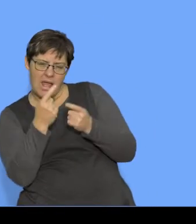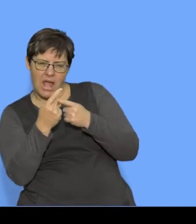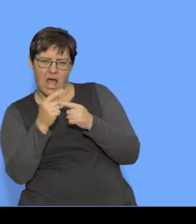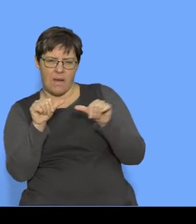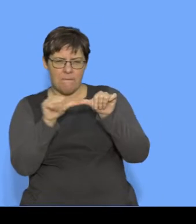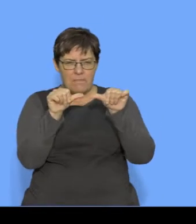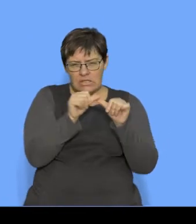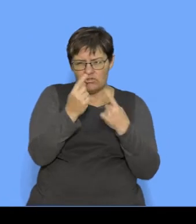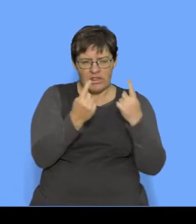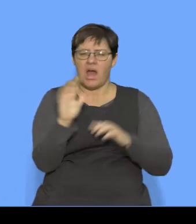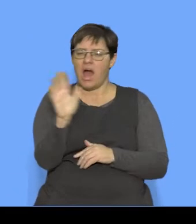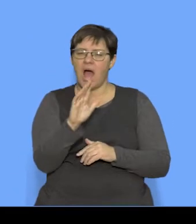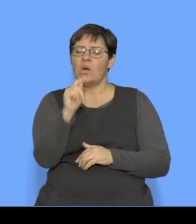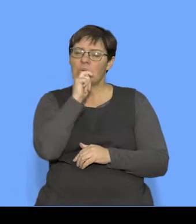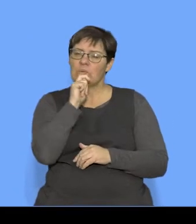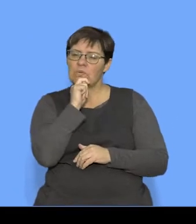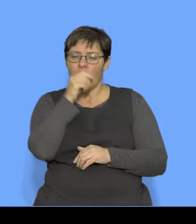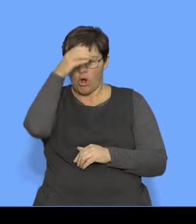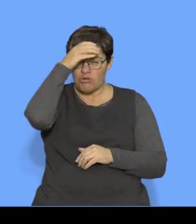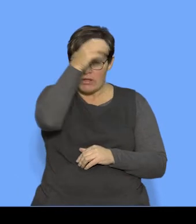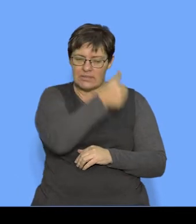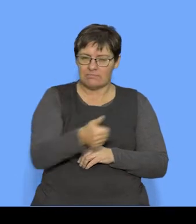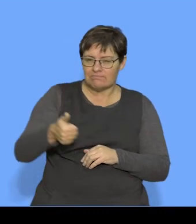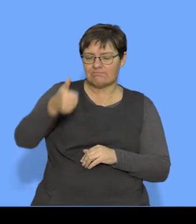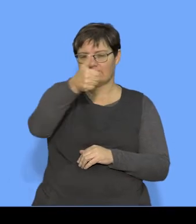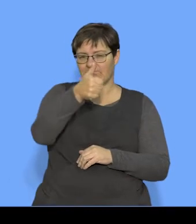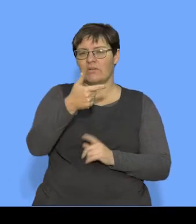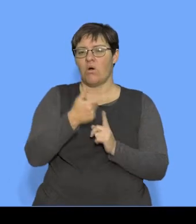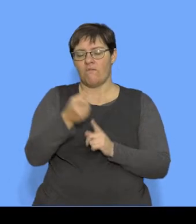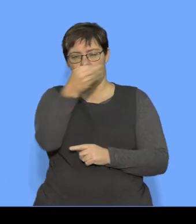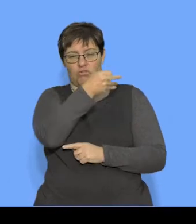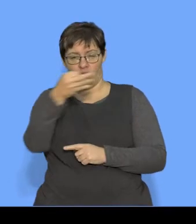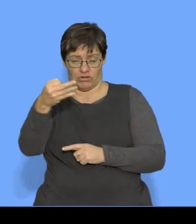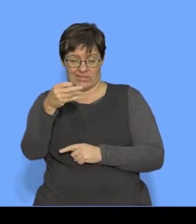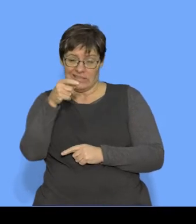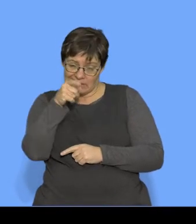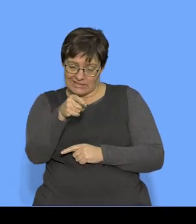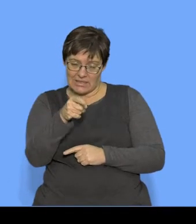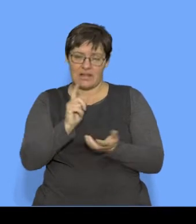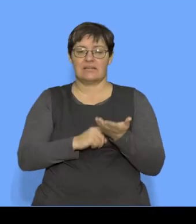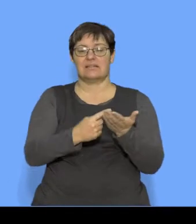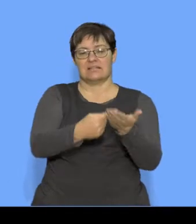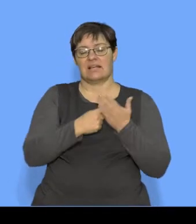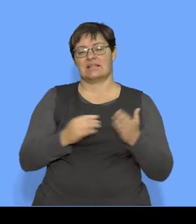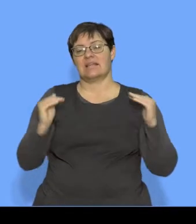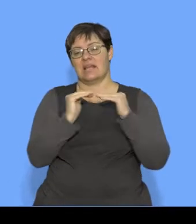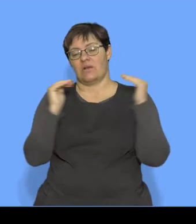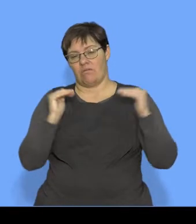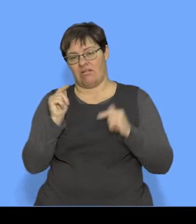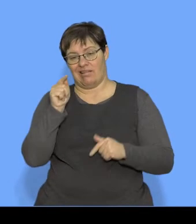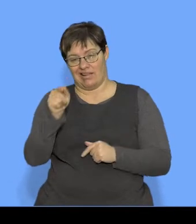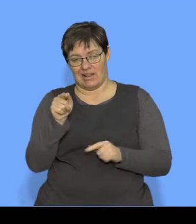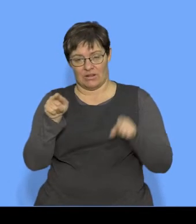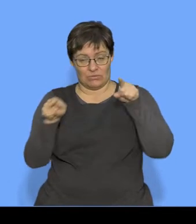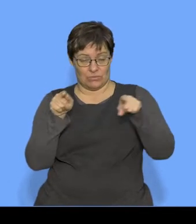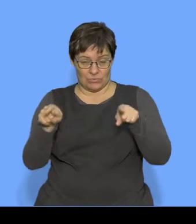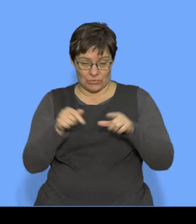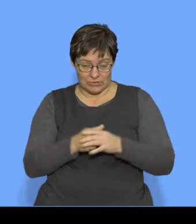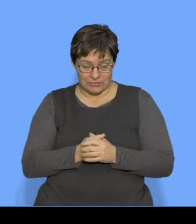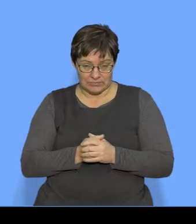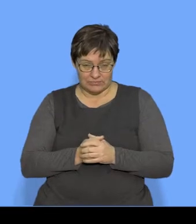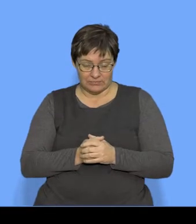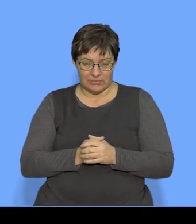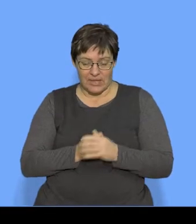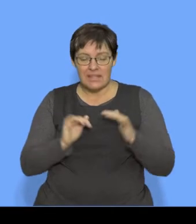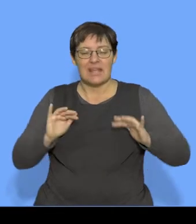measure the sides. No. We're going to use the main concept of congruence to try and talk about equality in